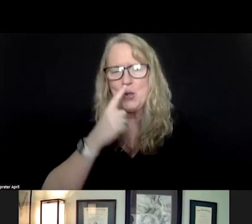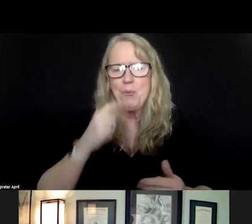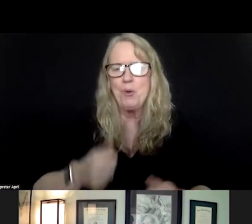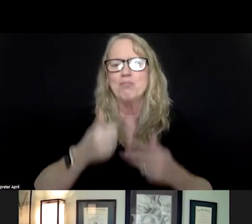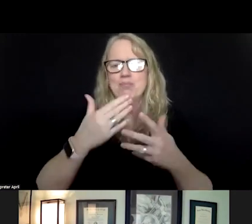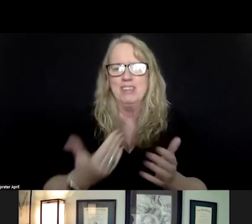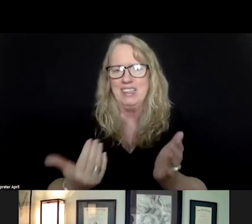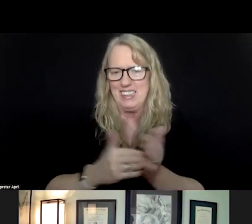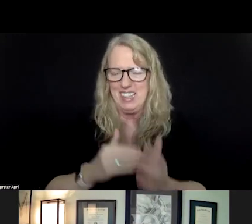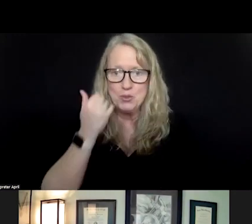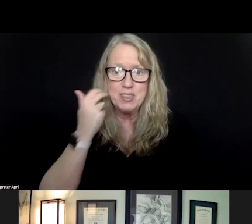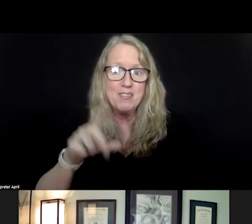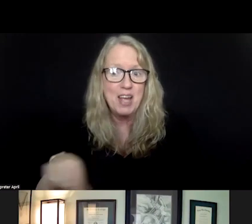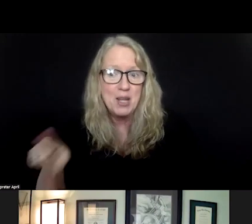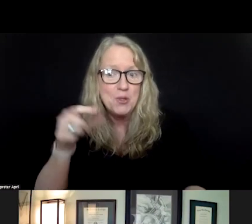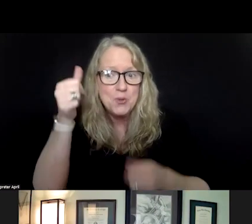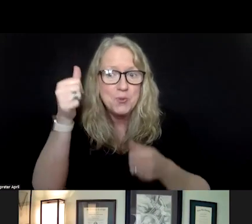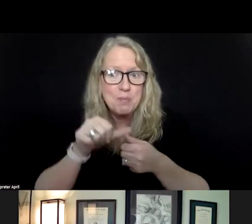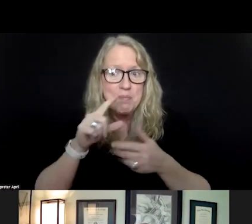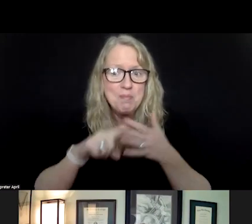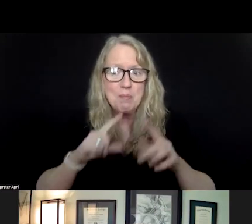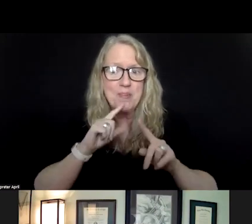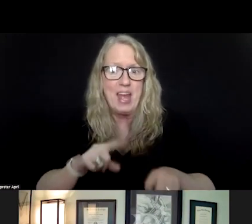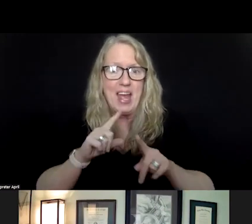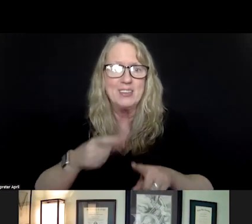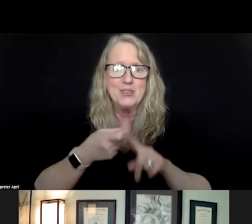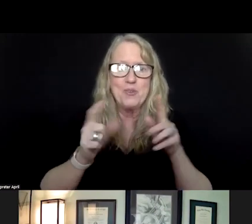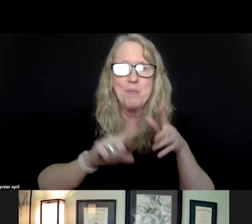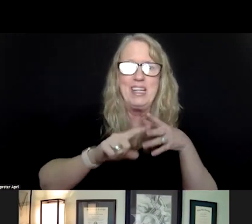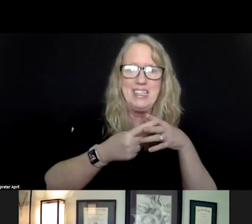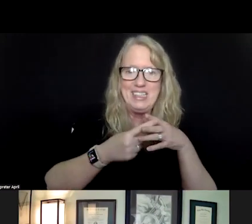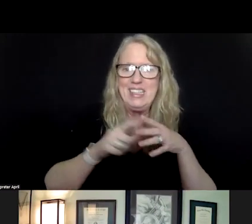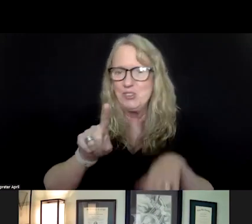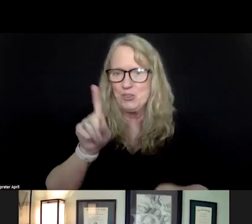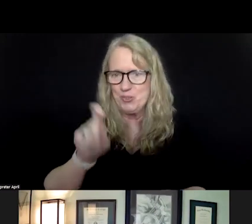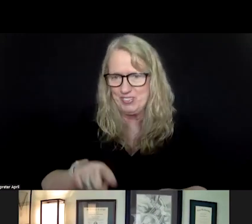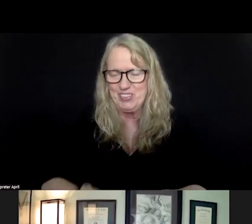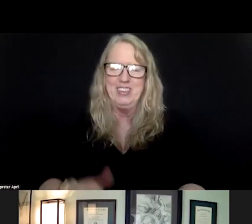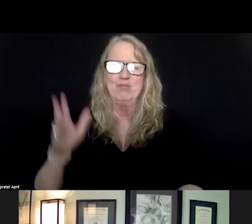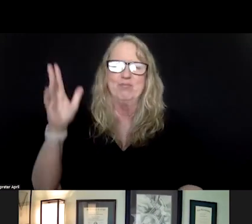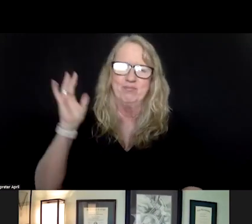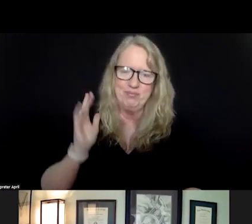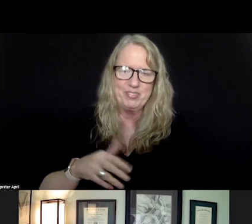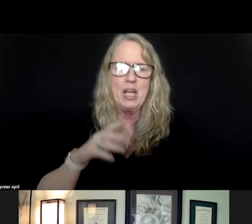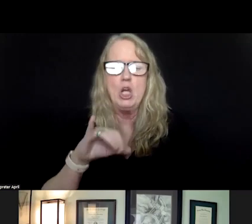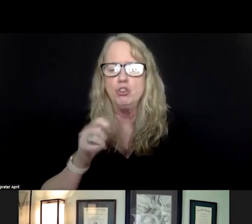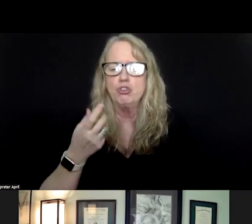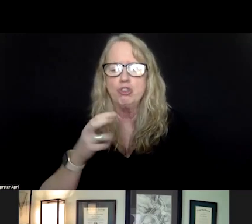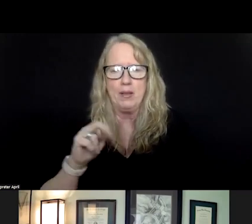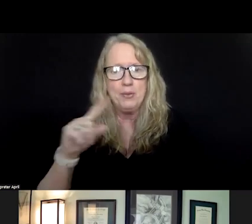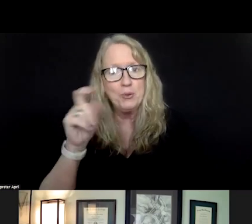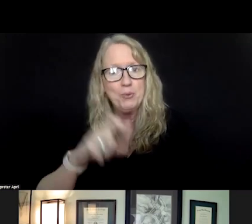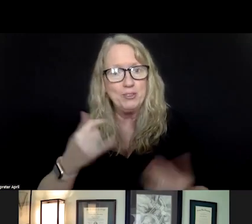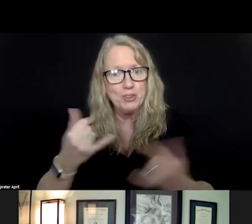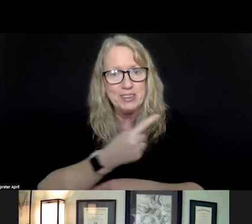we'll see if any folks on here remember the answer from the initial time it was asked. But Jonathan, the question we have for